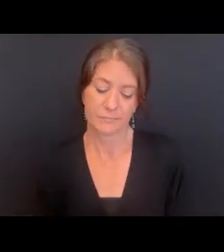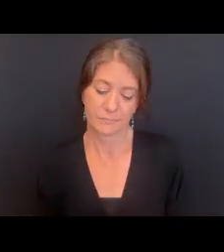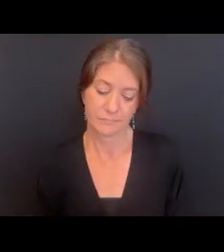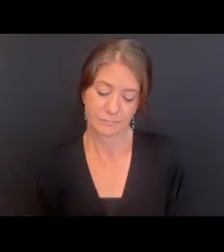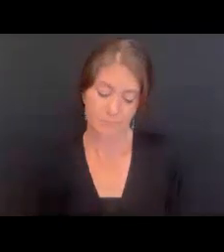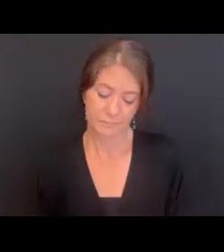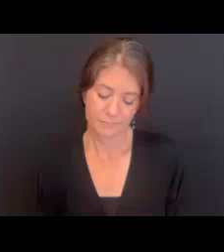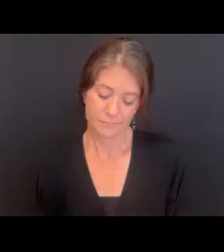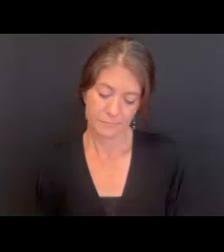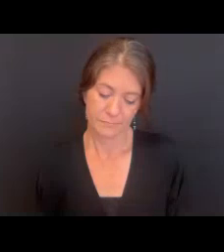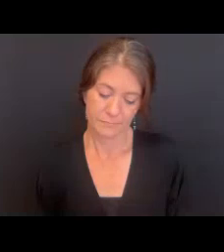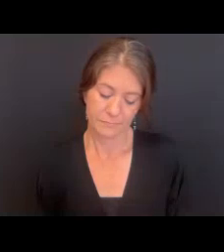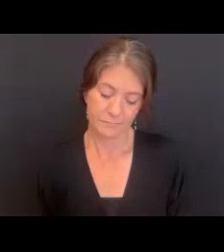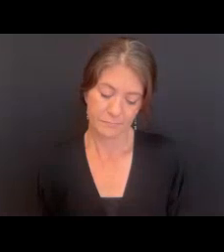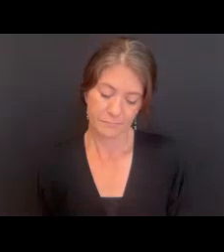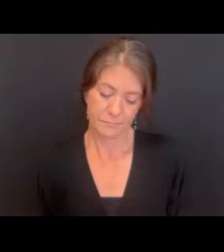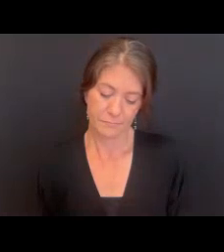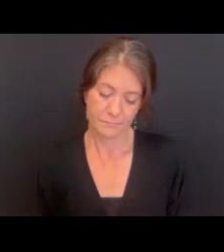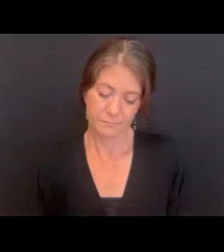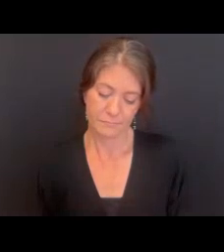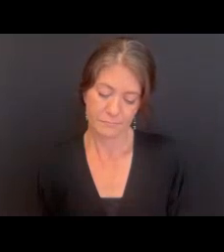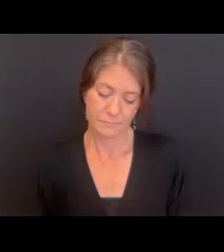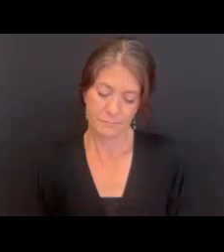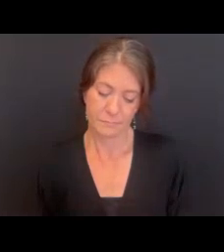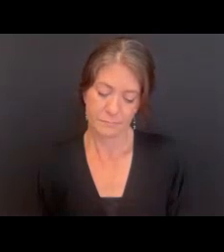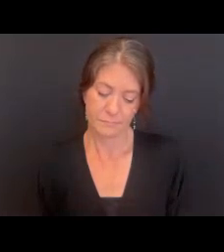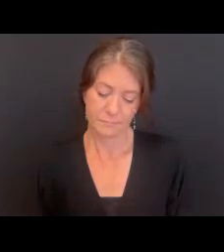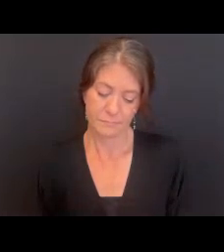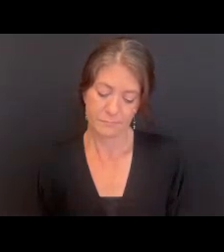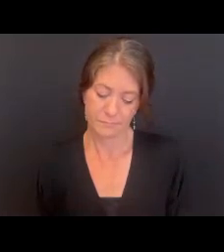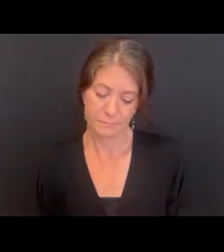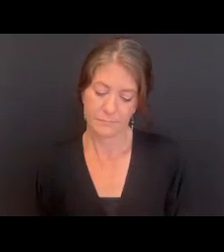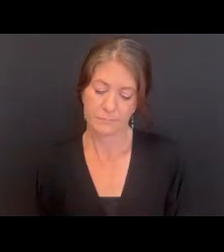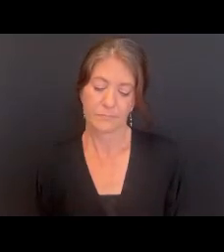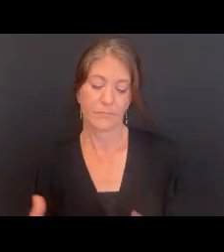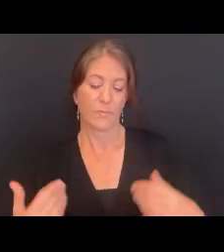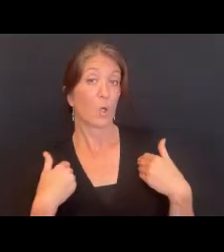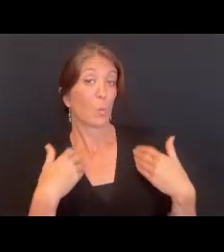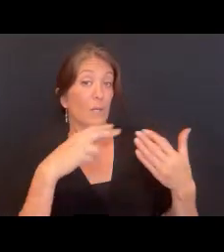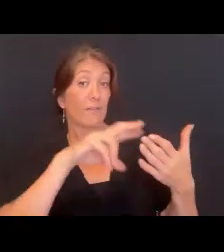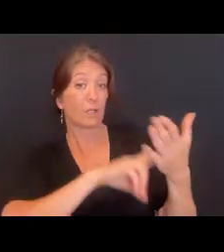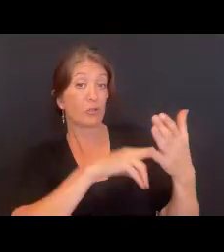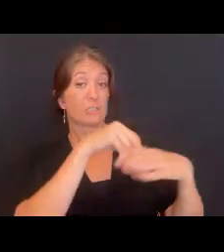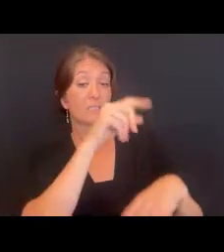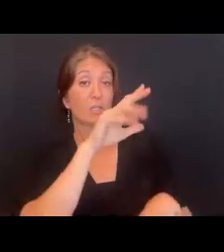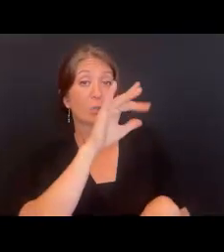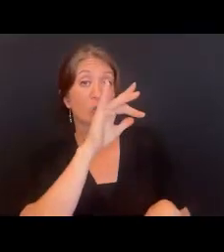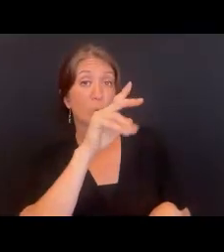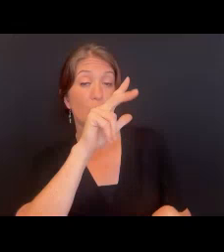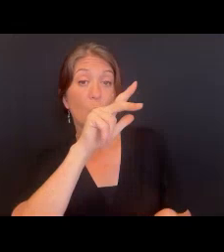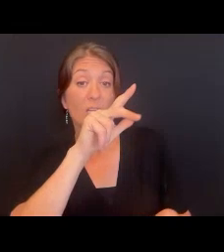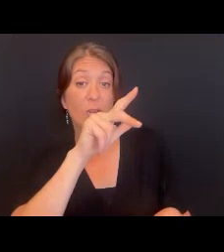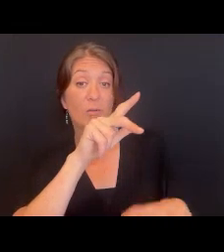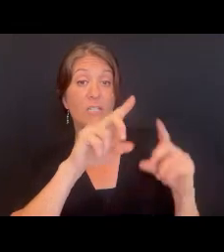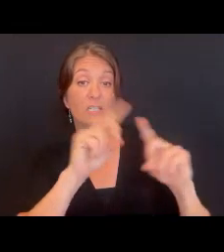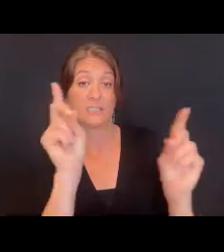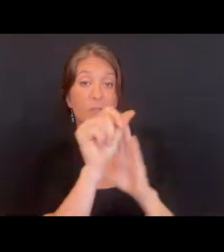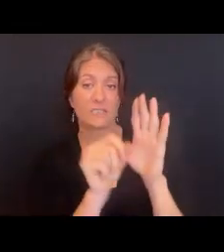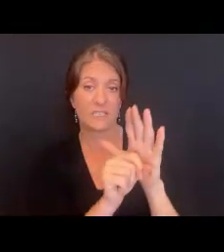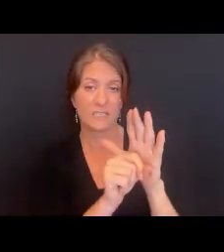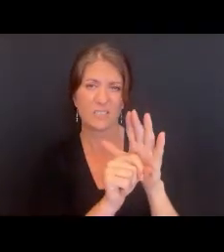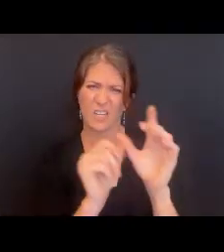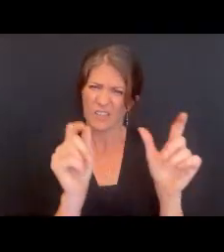Within our clinical services division, we actually manage contracts in 23 different states, all of which have large-scale programs similar